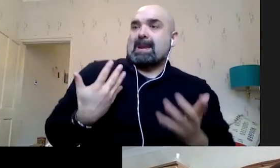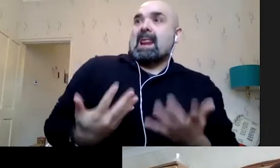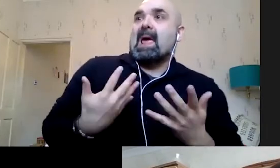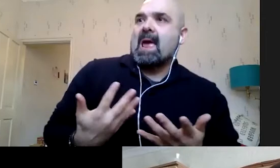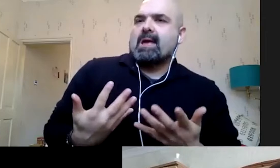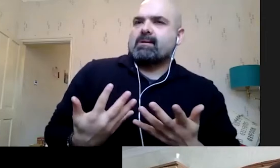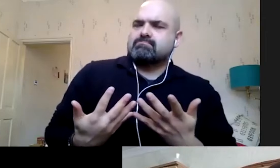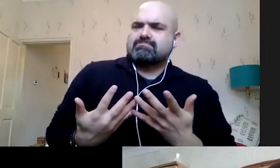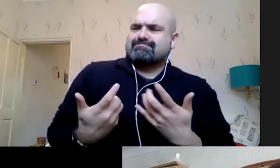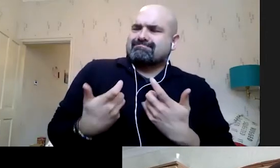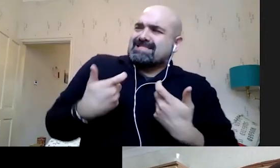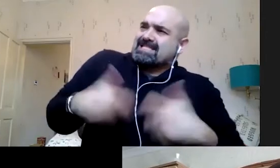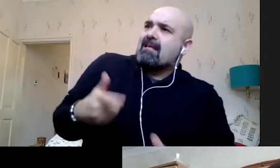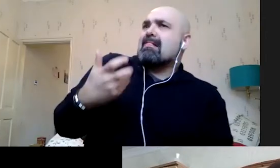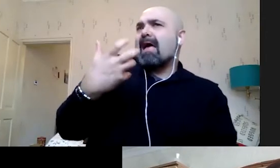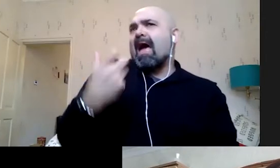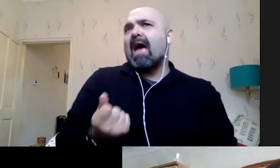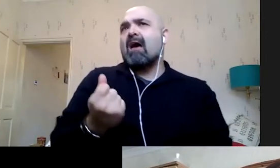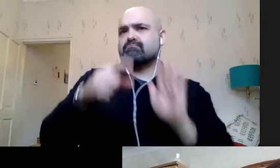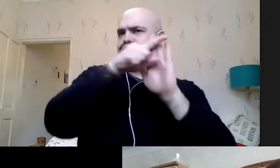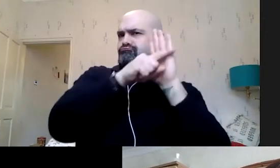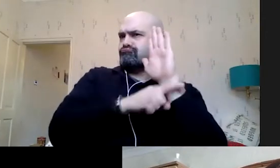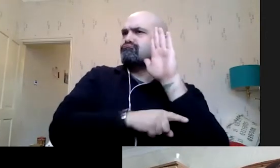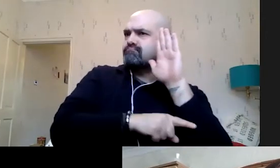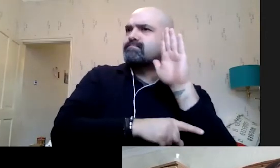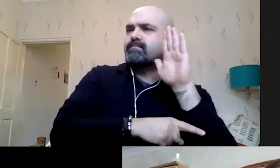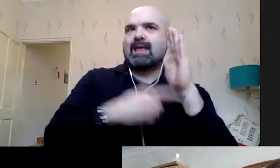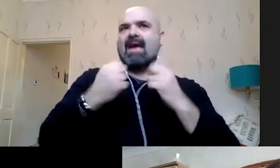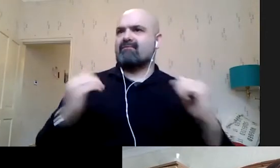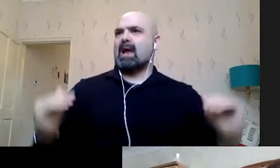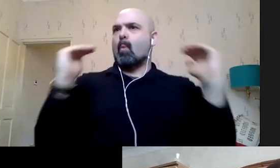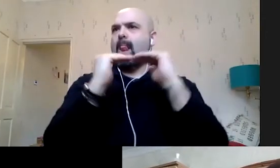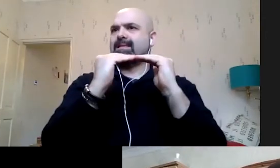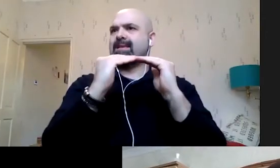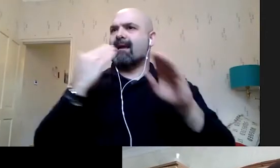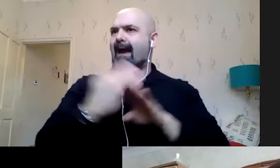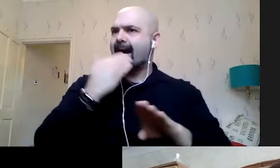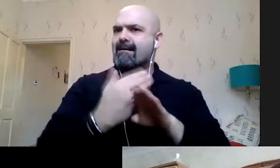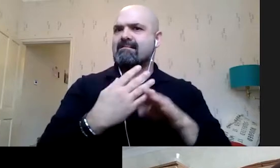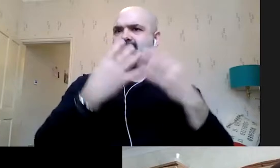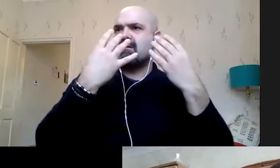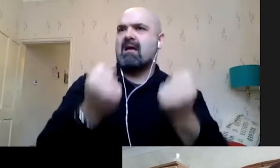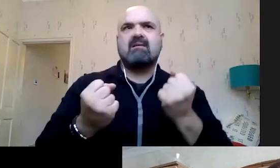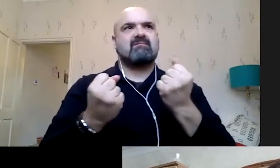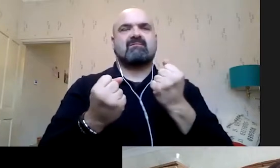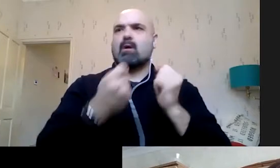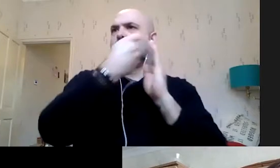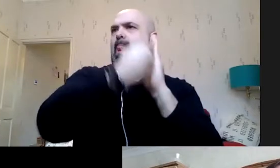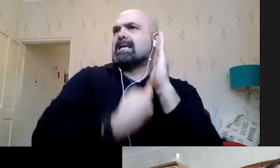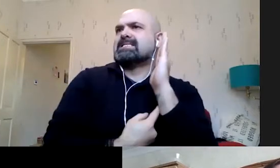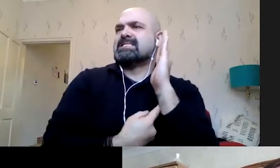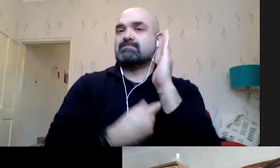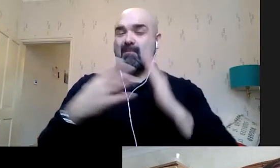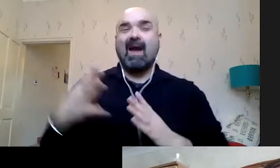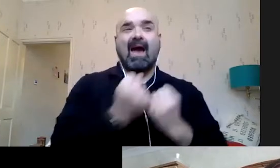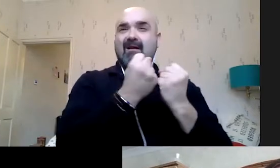still have legislation, we have equality, we have policies, we have